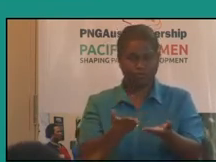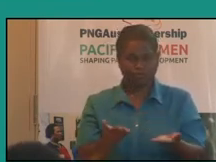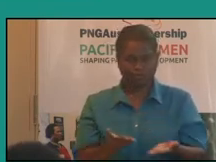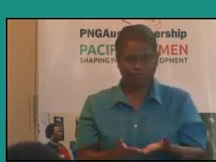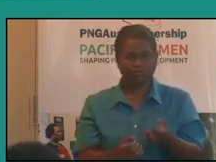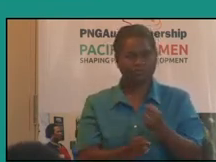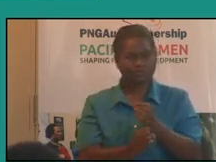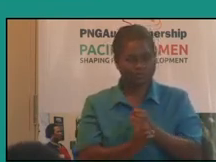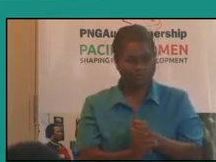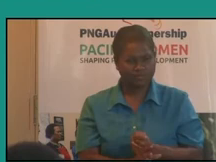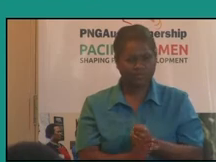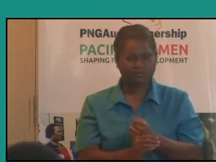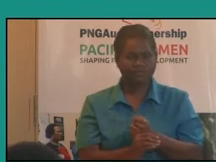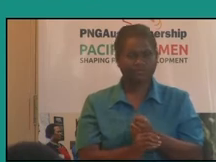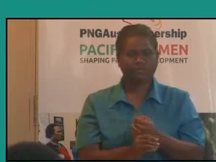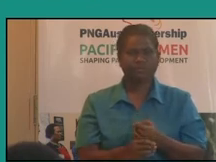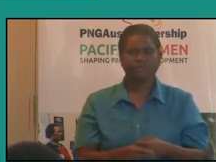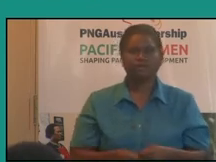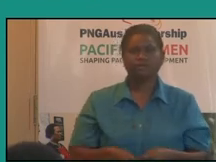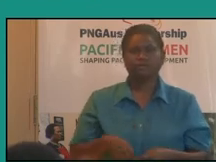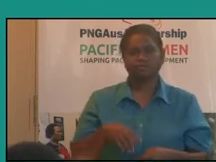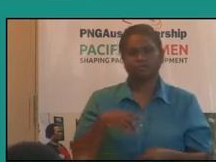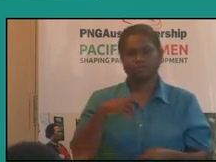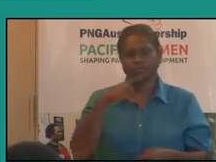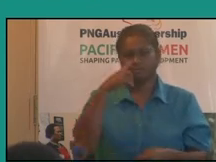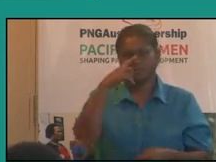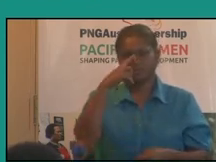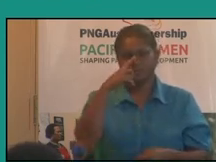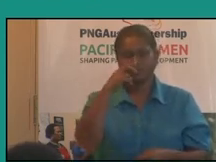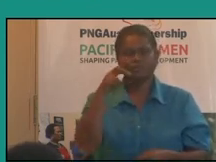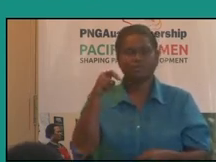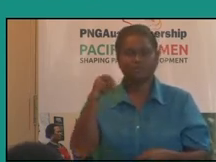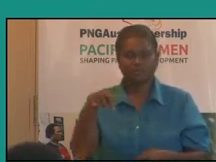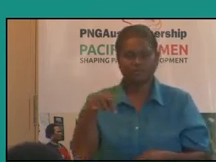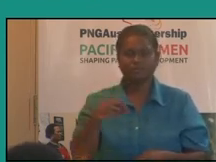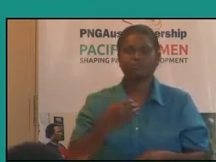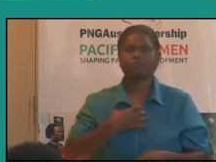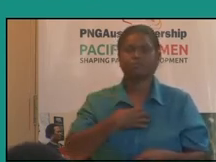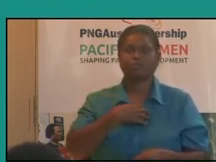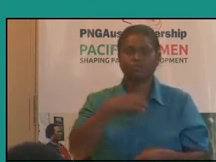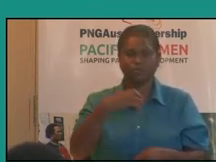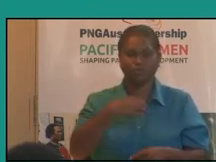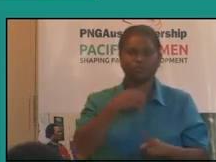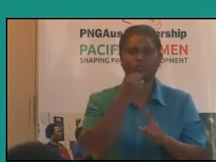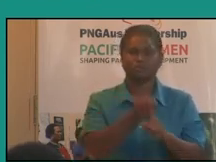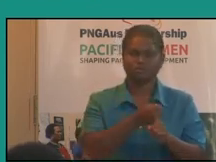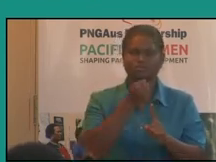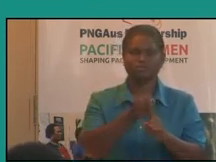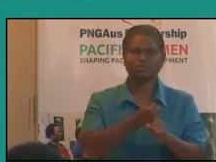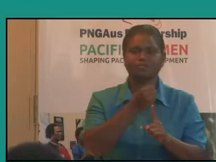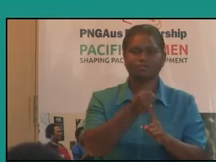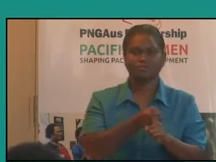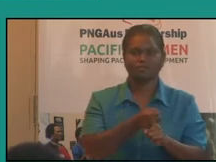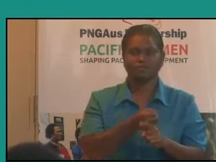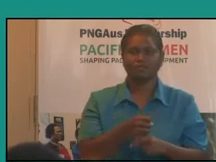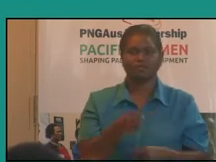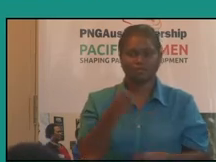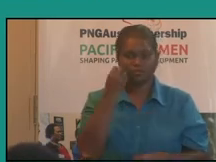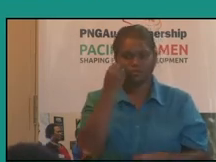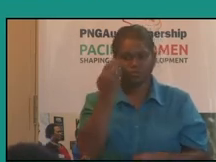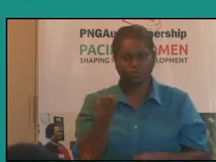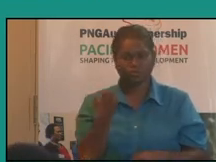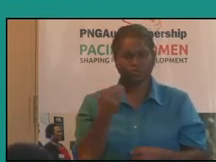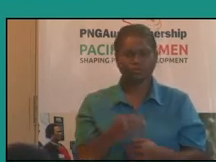for an agenda that requires ongoing awareness. I think that's a theme now that's coming through very clearly